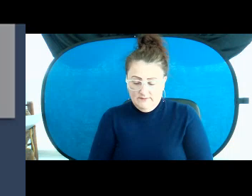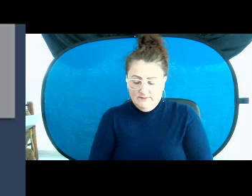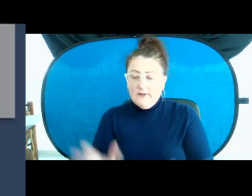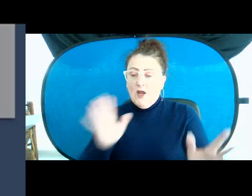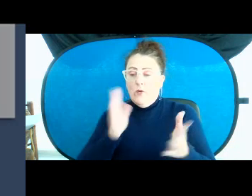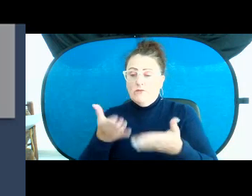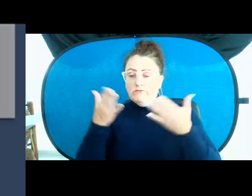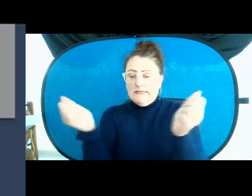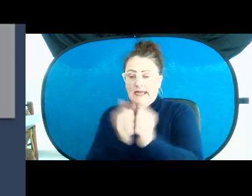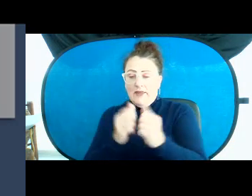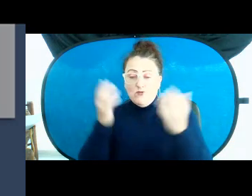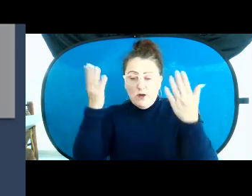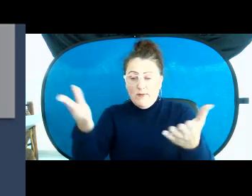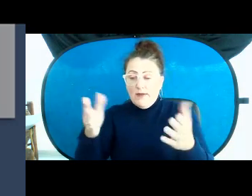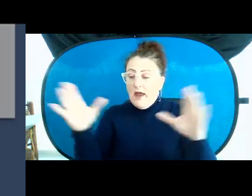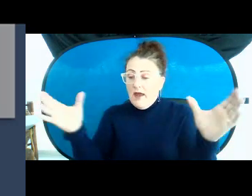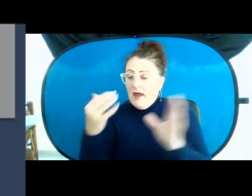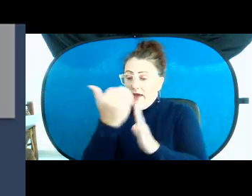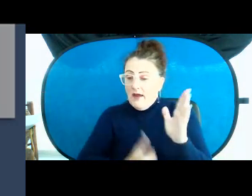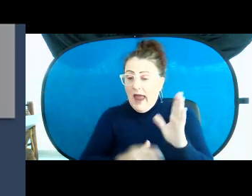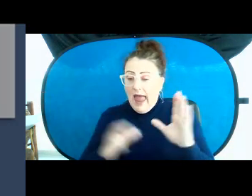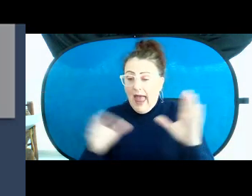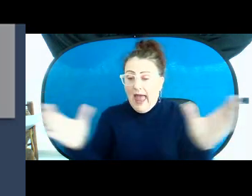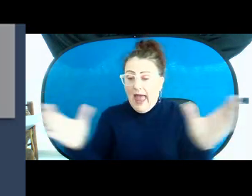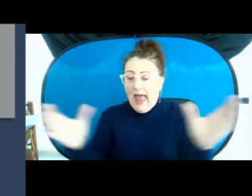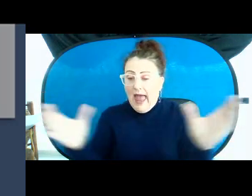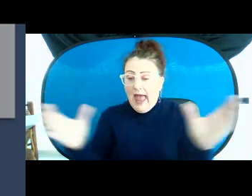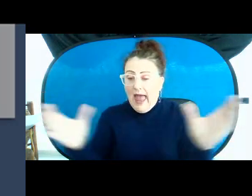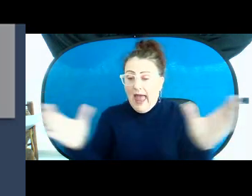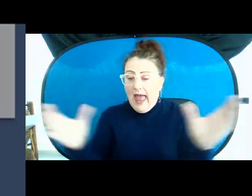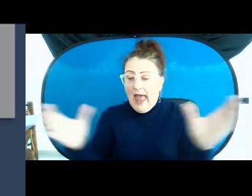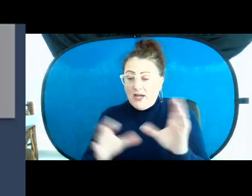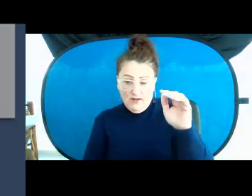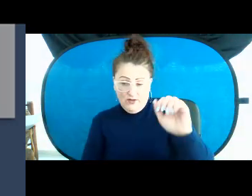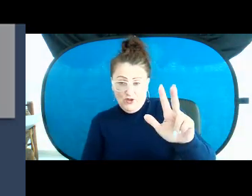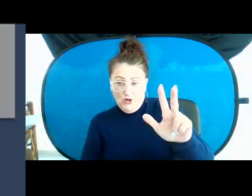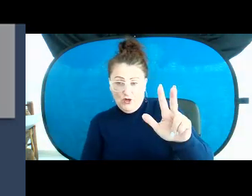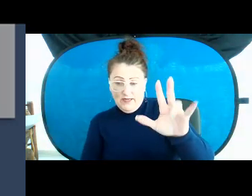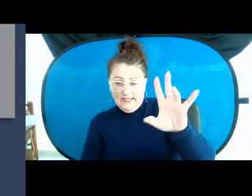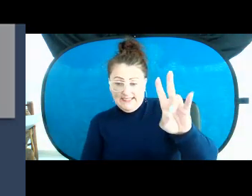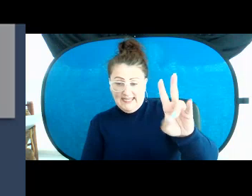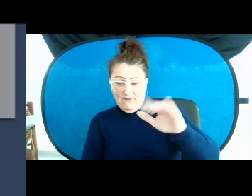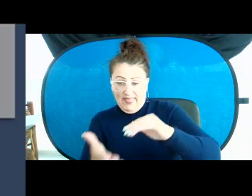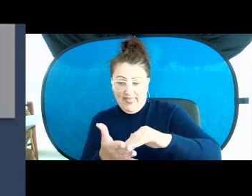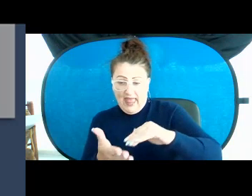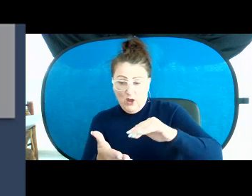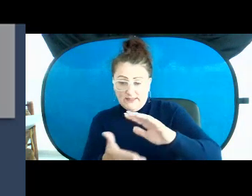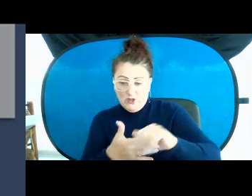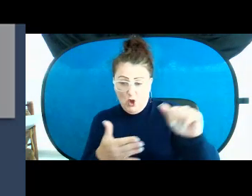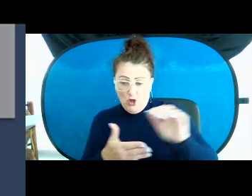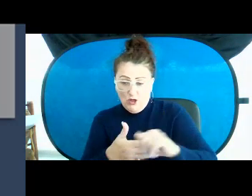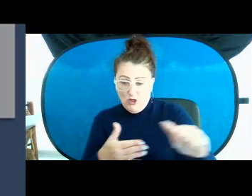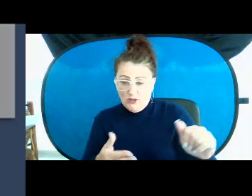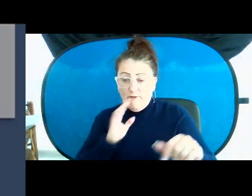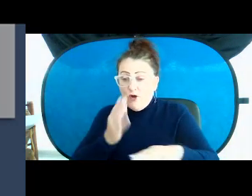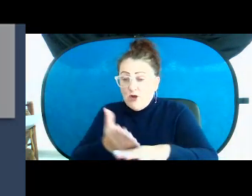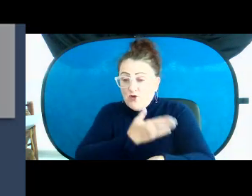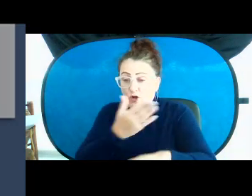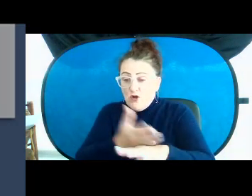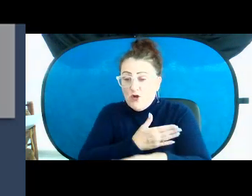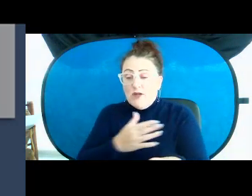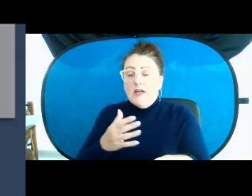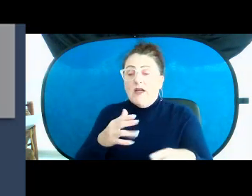Tab 104 is an action item requesting $37,000 in supplemental funds for the construction phase of the Transit and Intercity